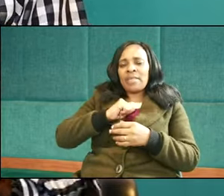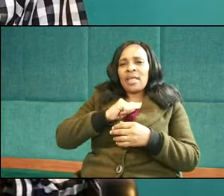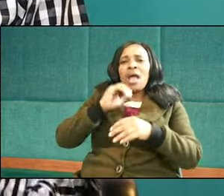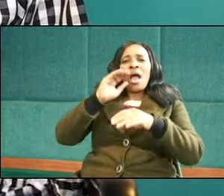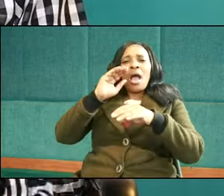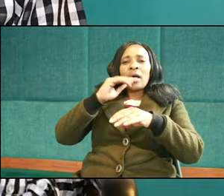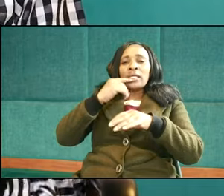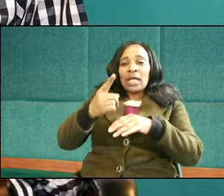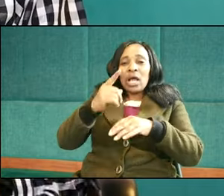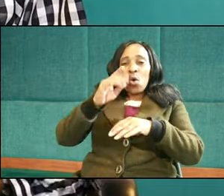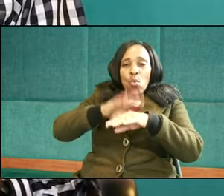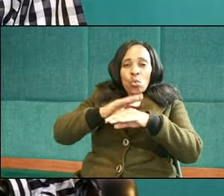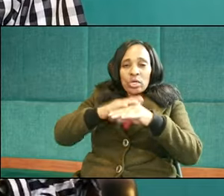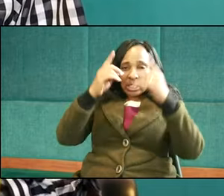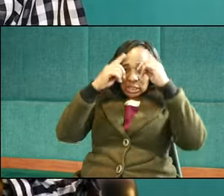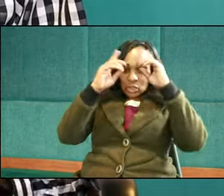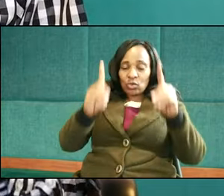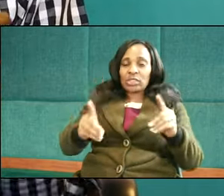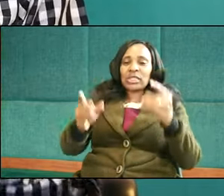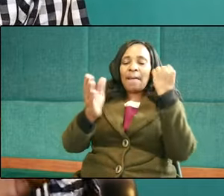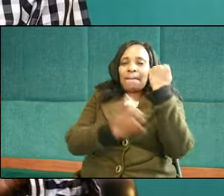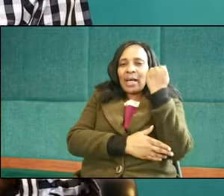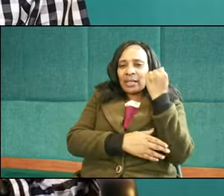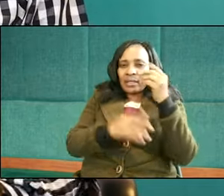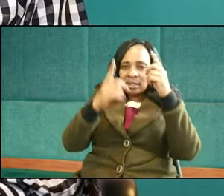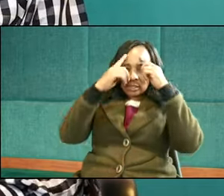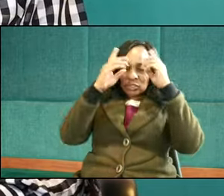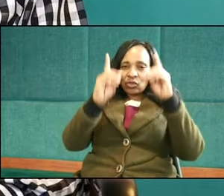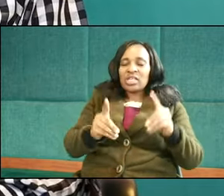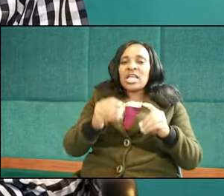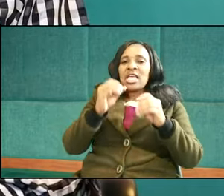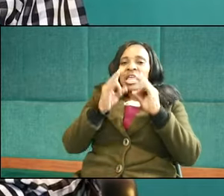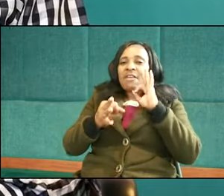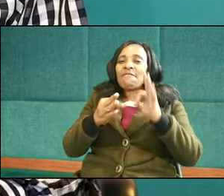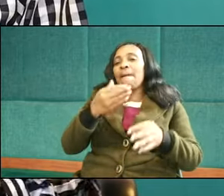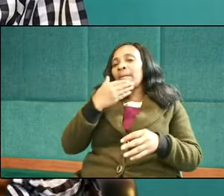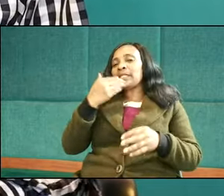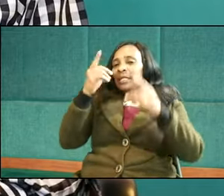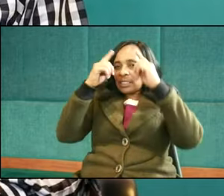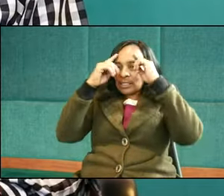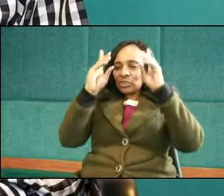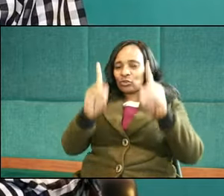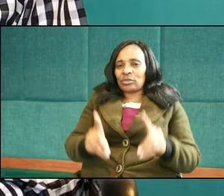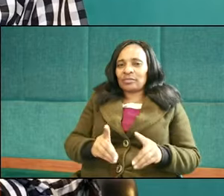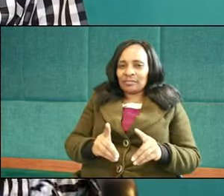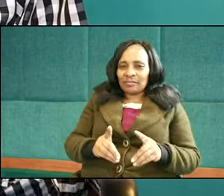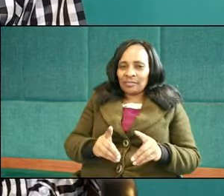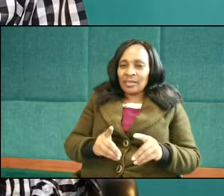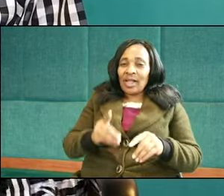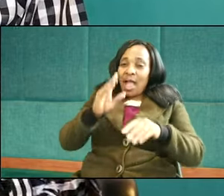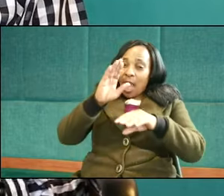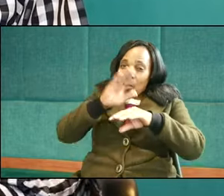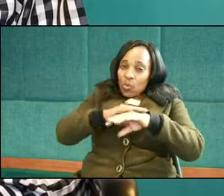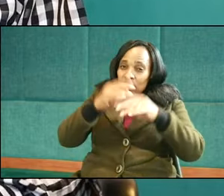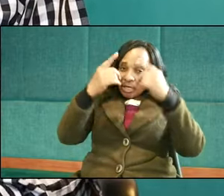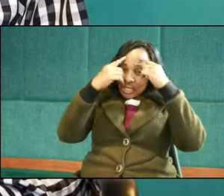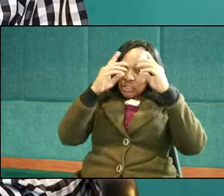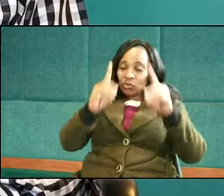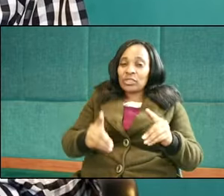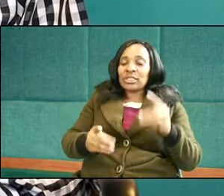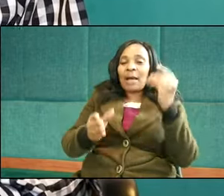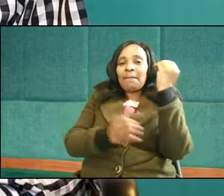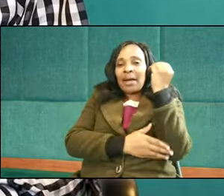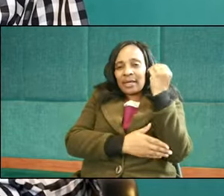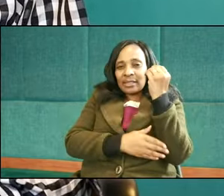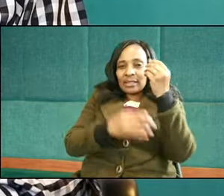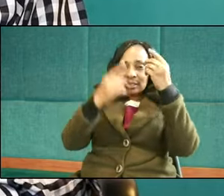decision is a bad decision if there is a better decision to make. A good decision is a bad decision if there is